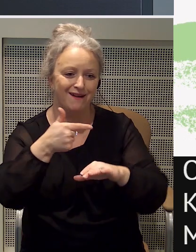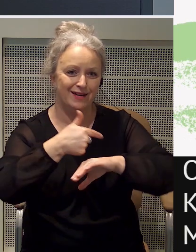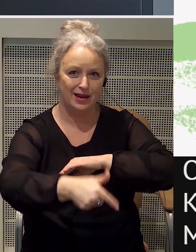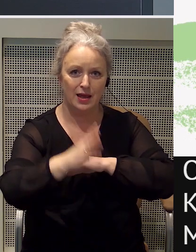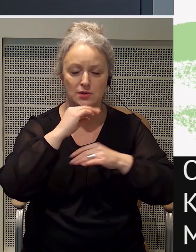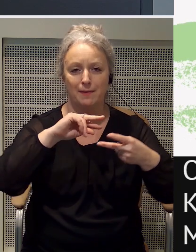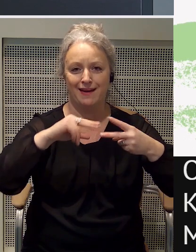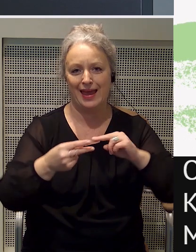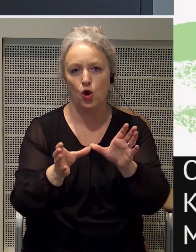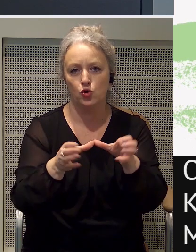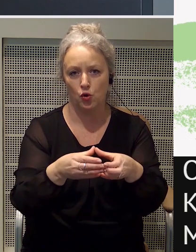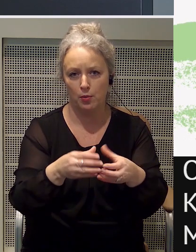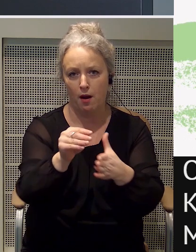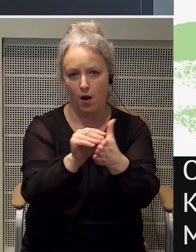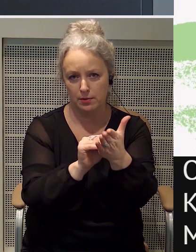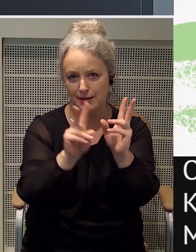of the genotype.